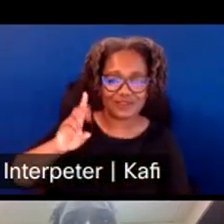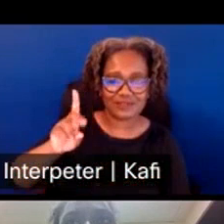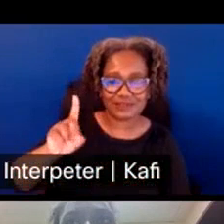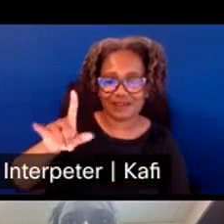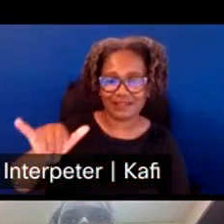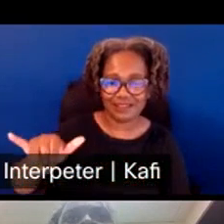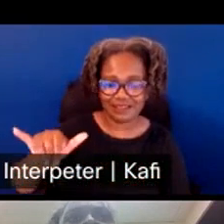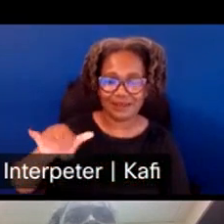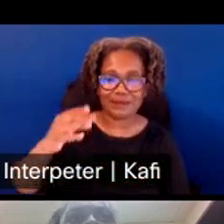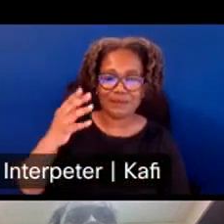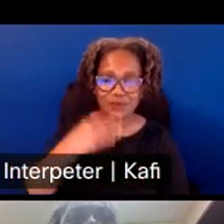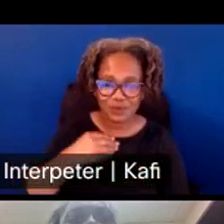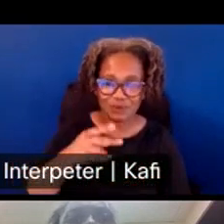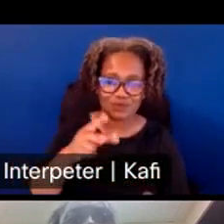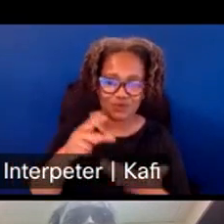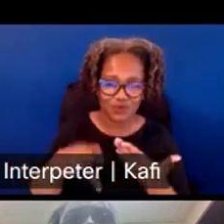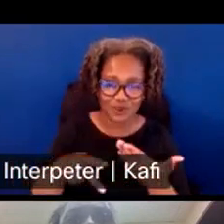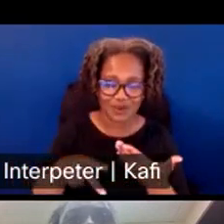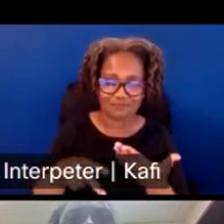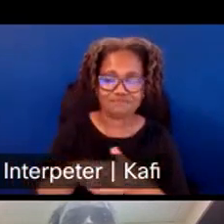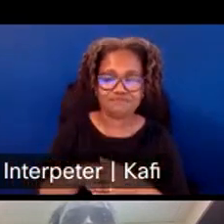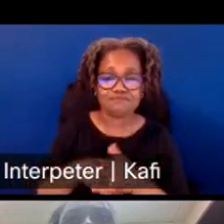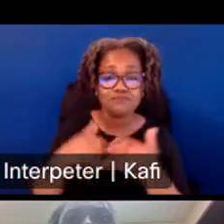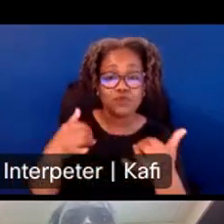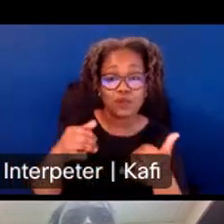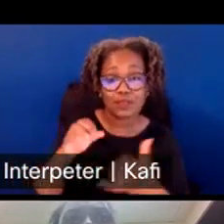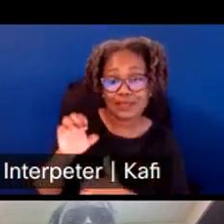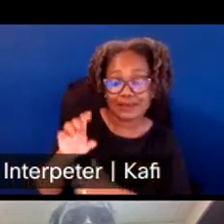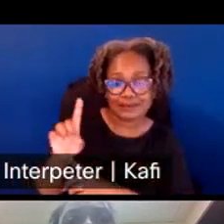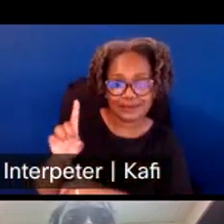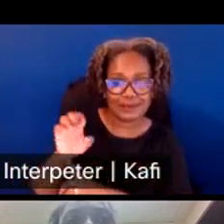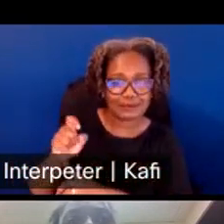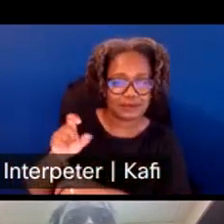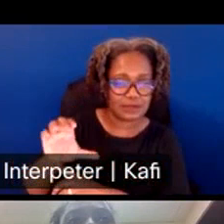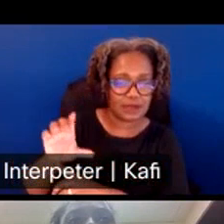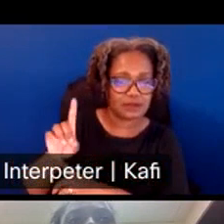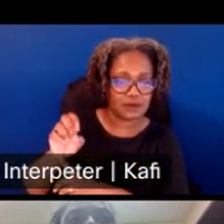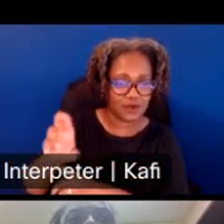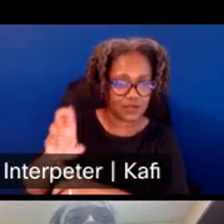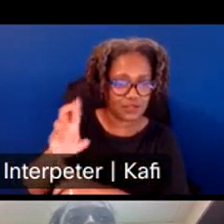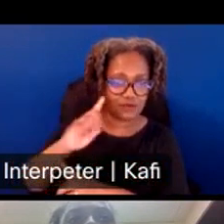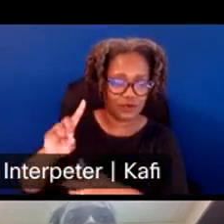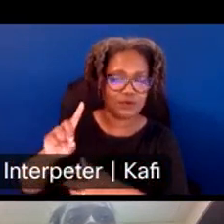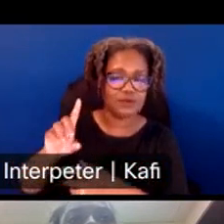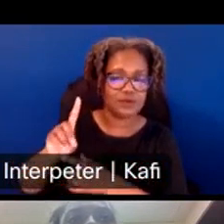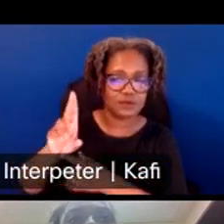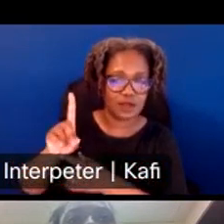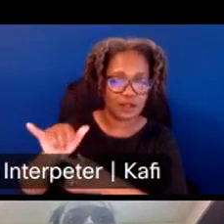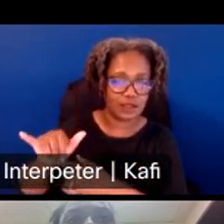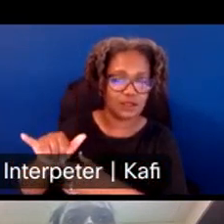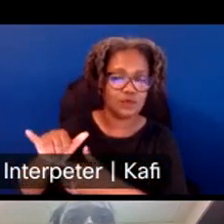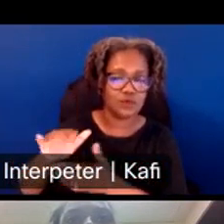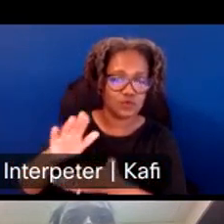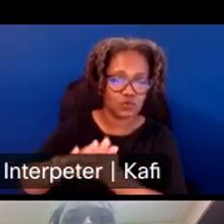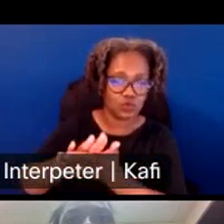leader. She is currently executive director for the Dudley Beauty School System. Born Eunice Mosley